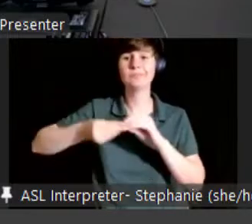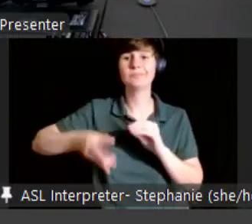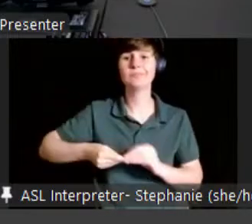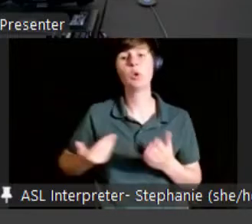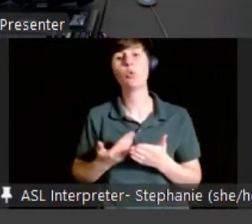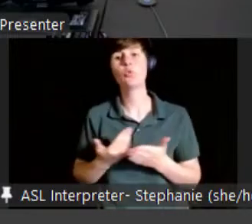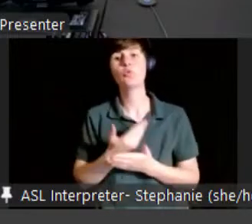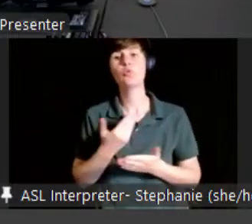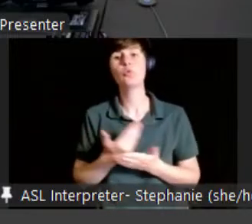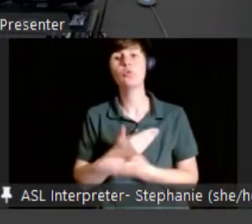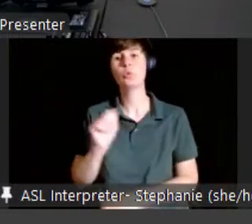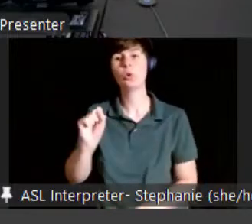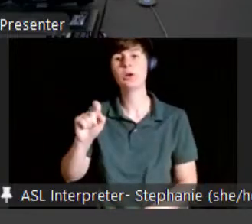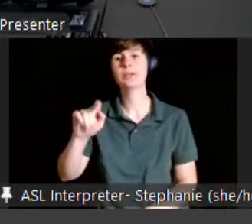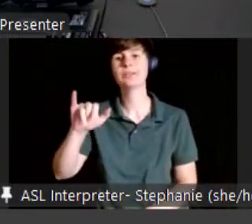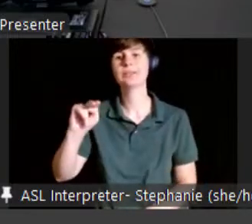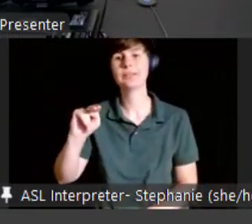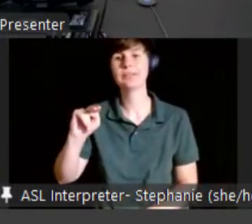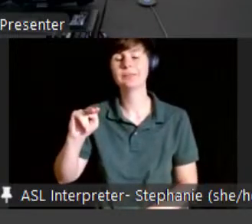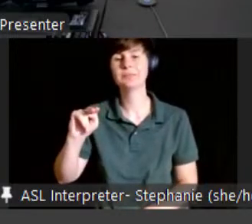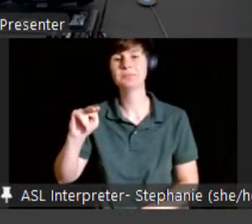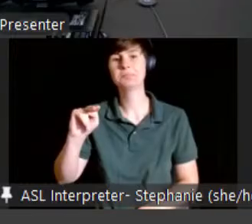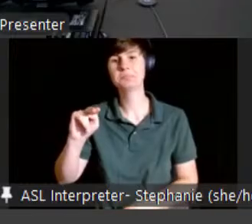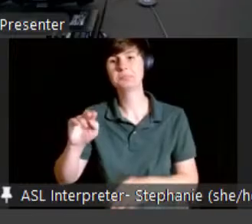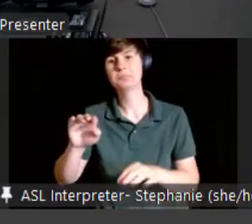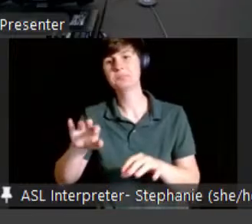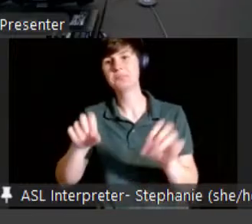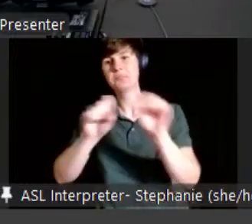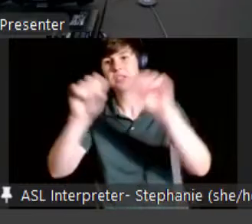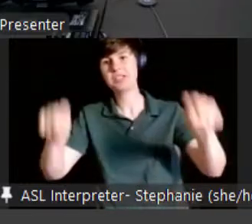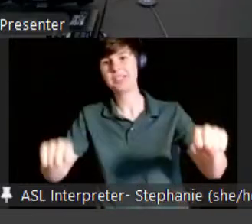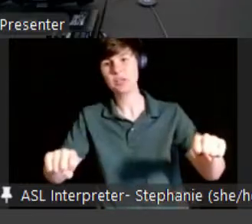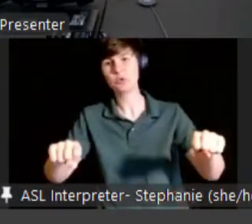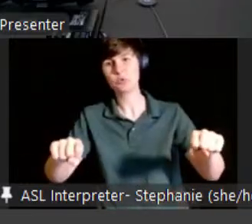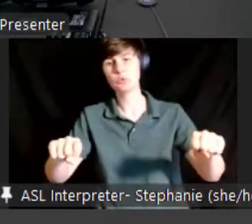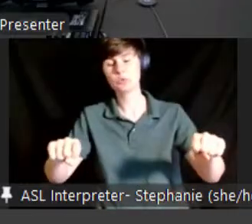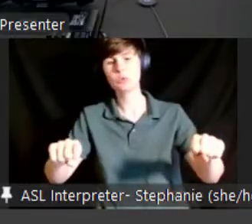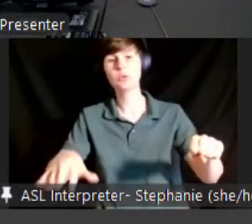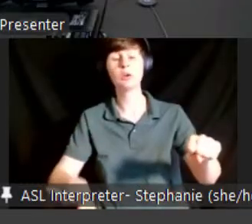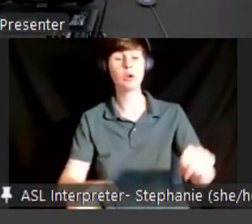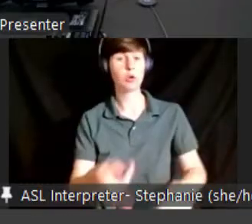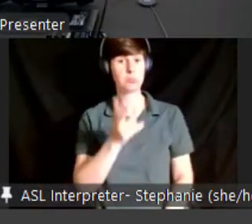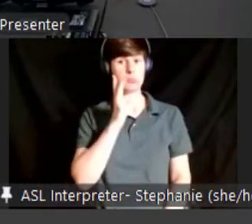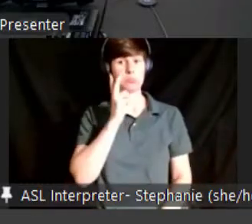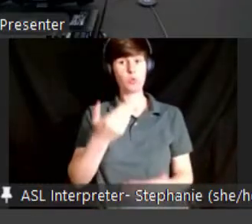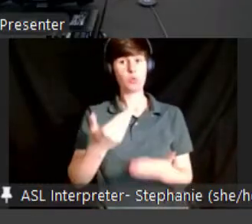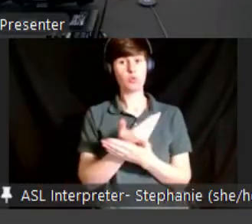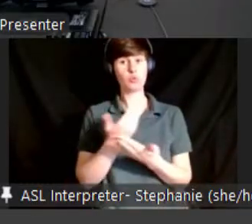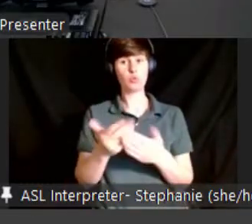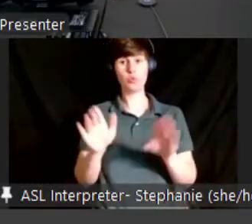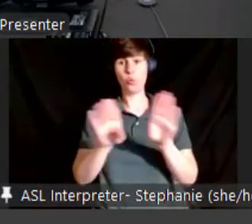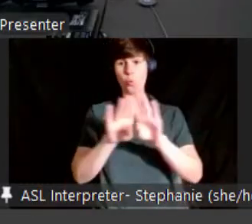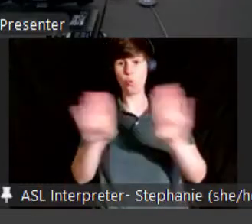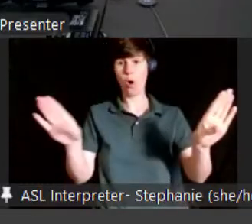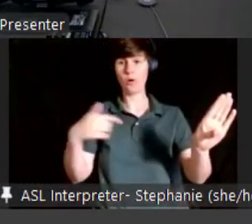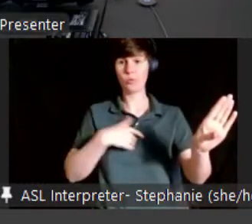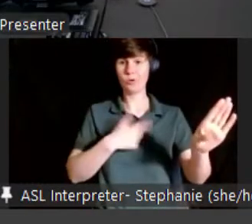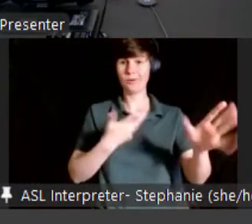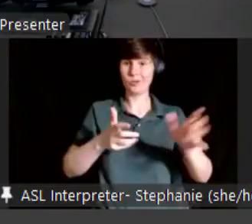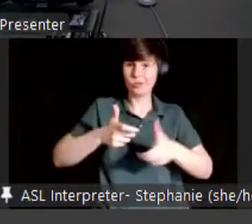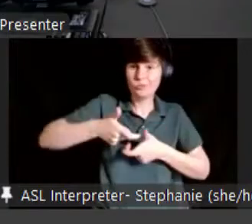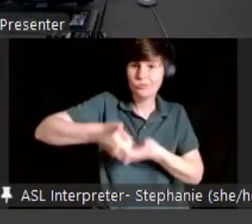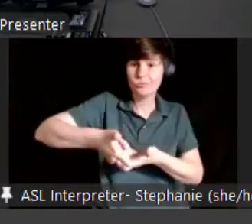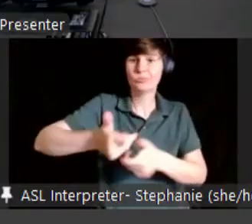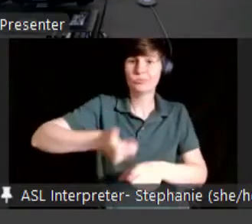the project, we are expanding the footprint of the Austin Station House. Here you can see the new walls that have been poured. This is for